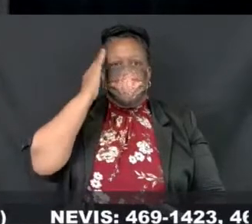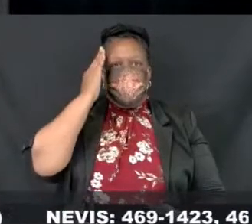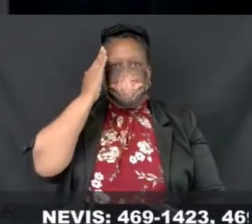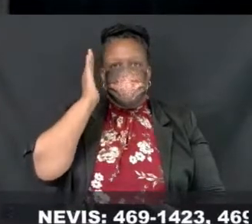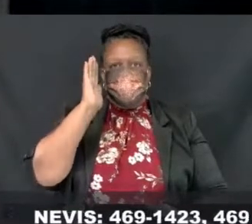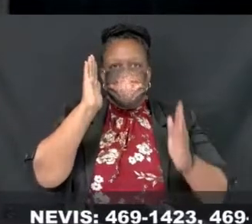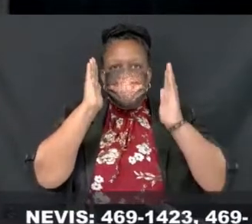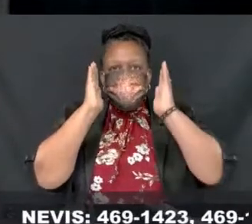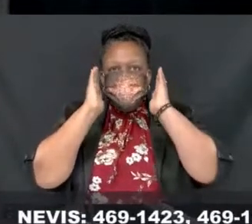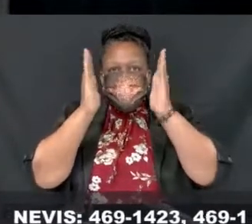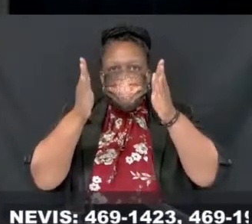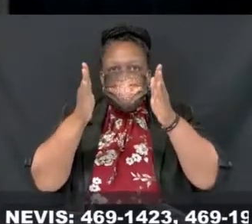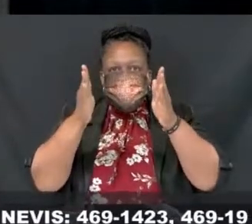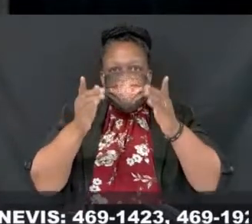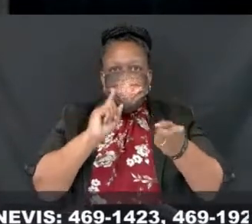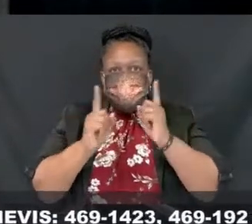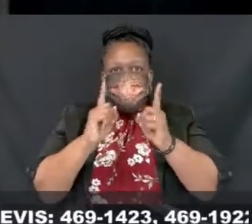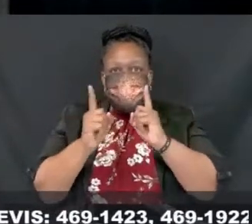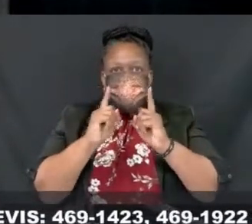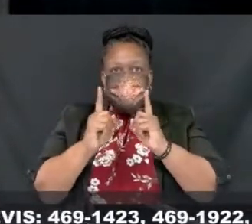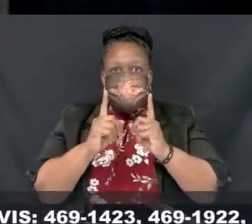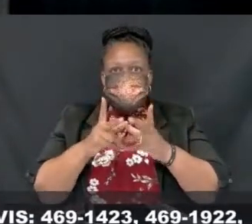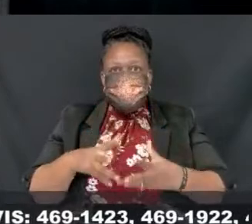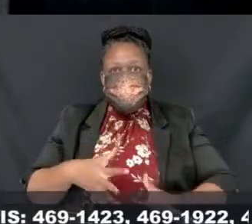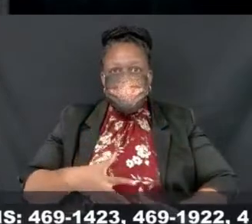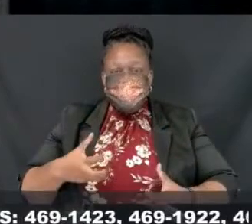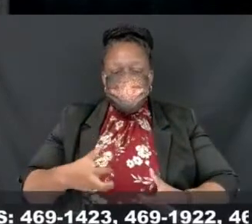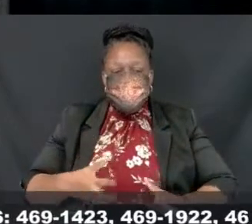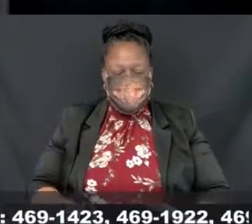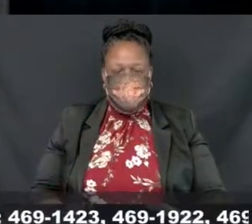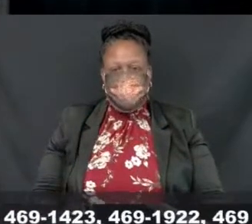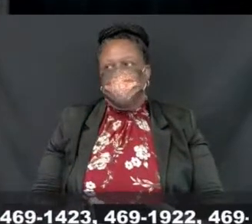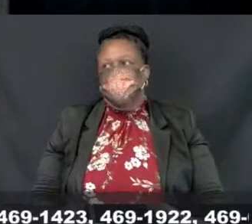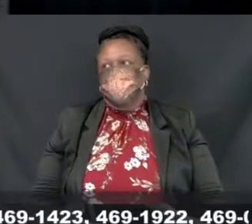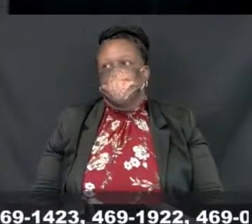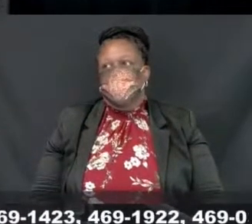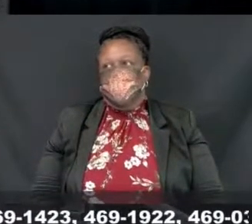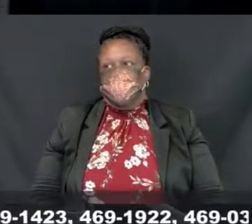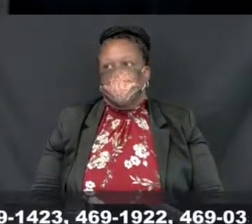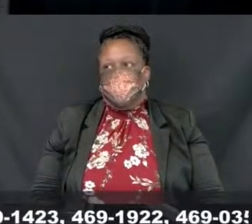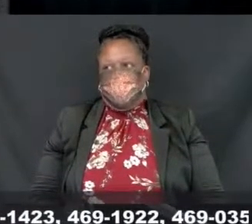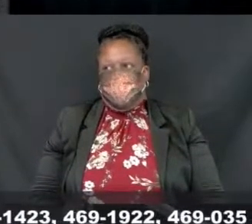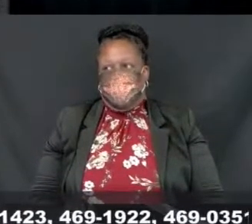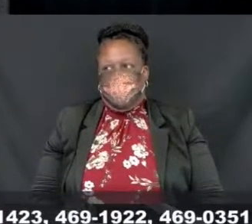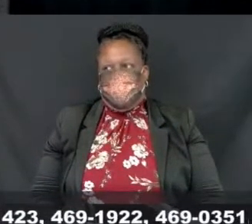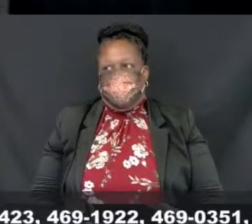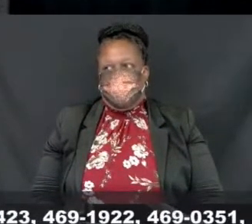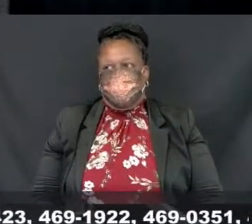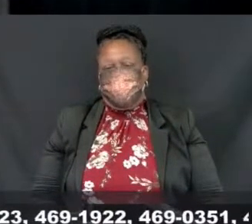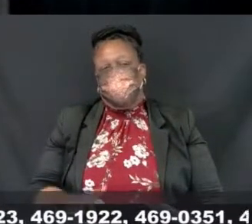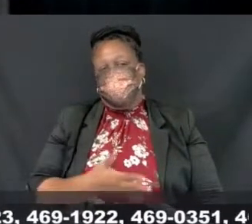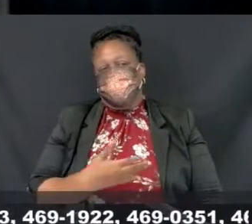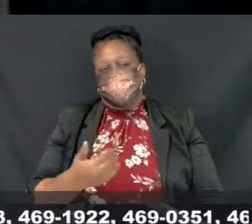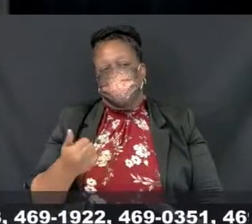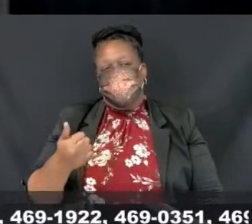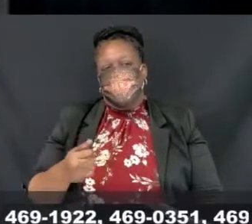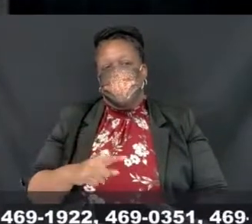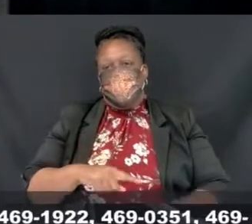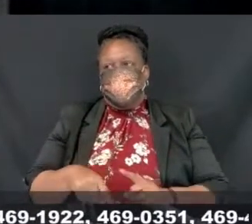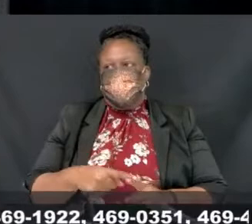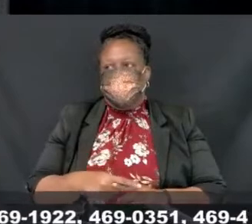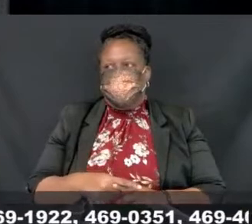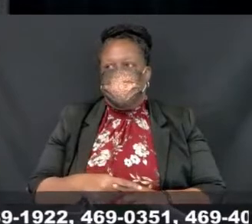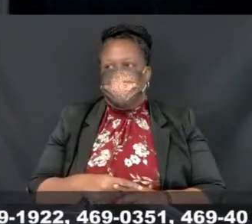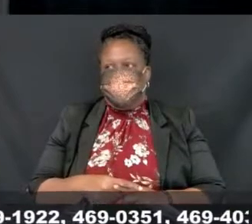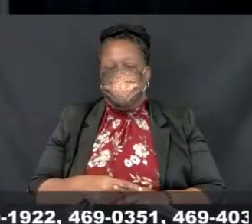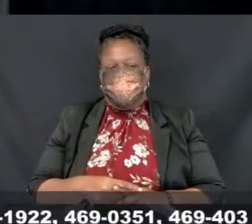surgery coming. Surgery was coming, yeah? And Dr. Laws had a way, when you see Dr. Laws going to grow inches, she